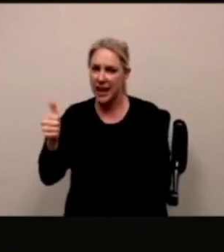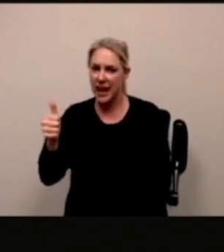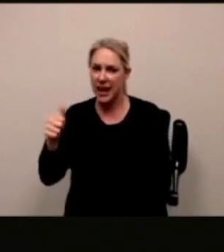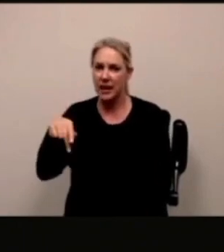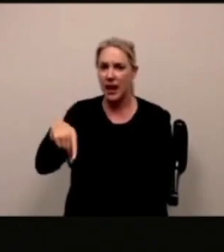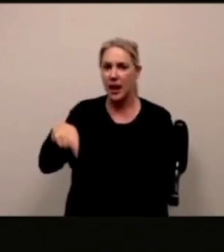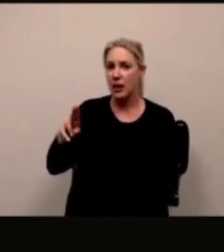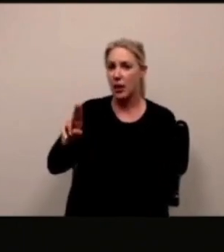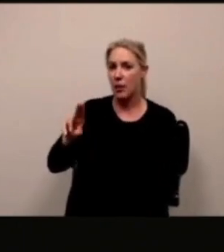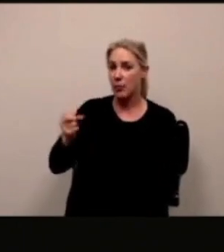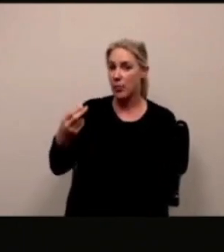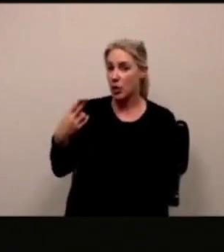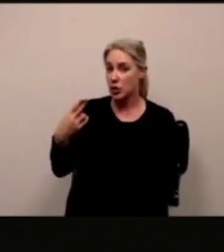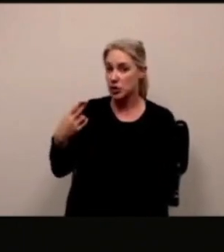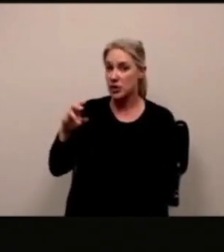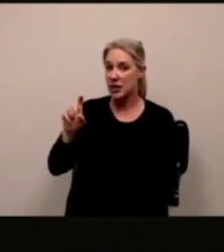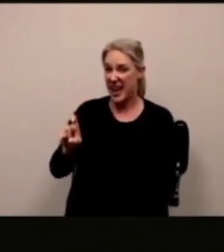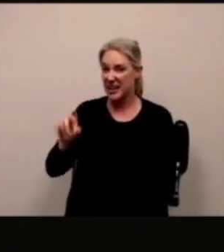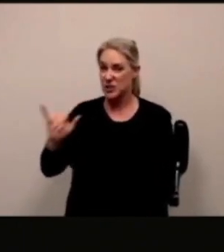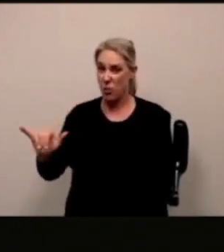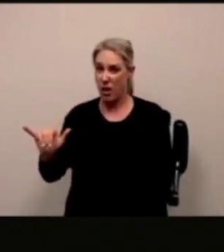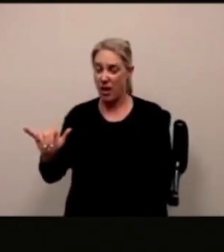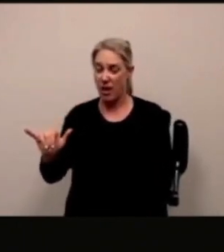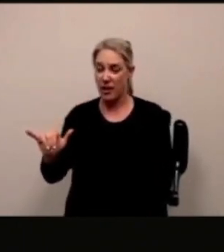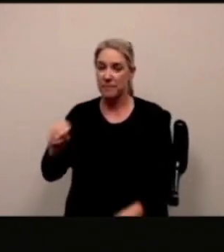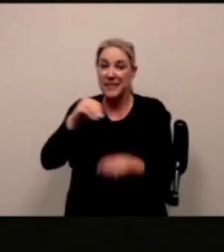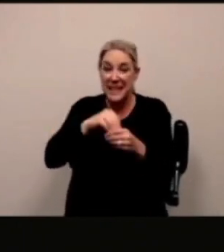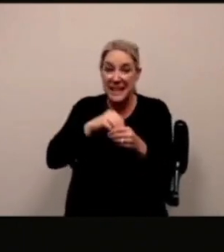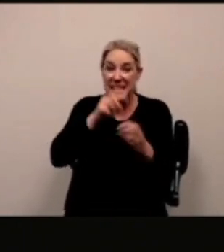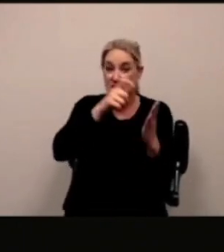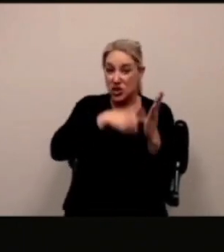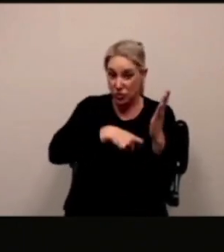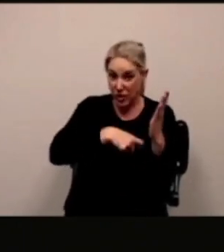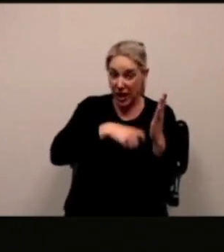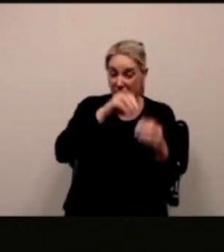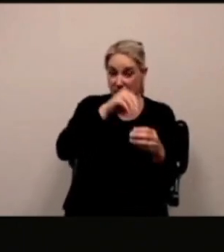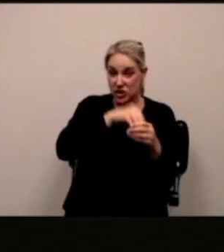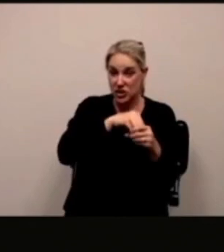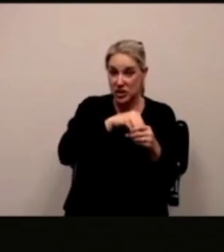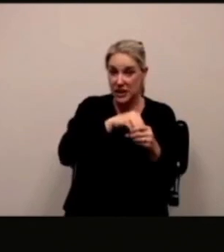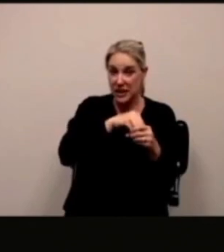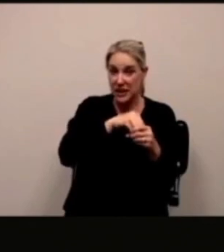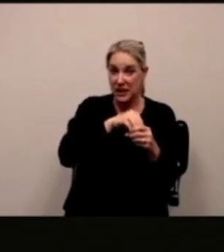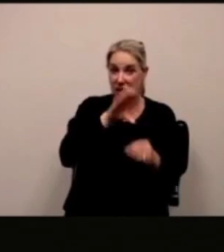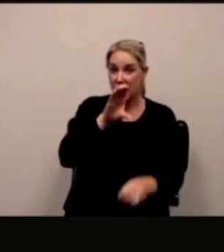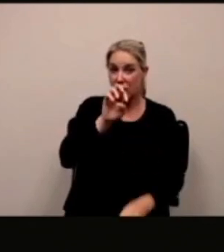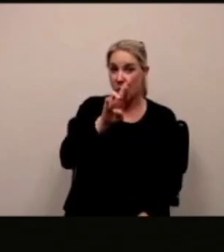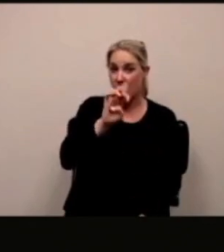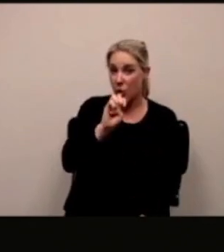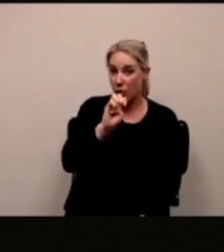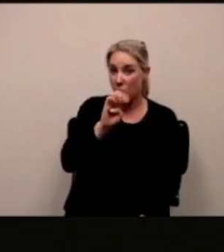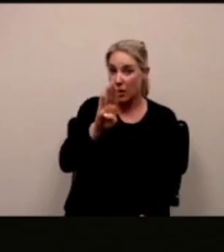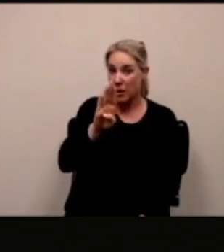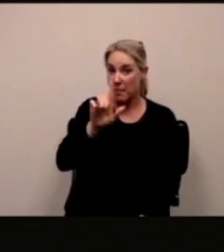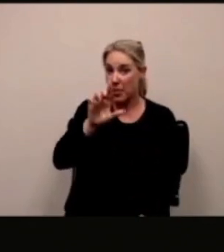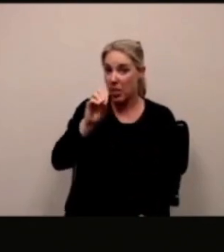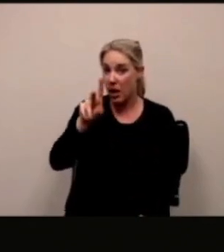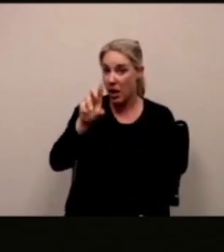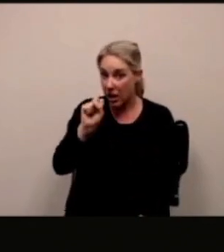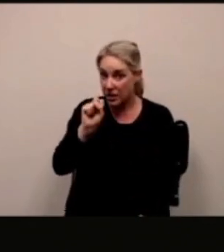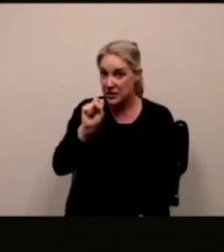question. So, in Scratch, in the core blocks, there's a block called move, and that moves the